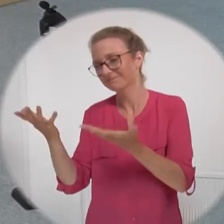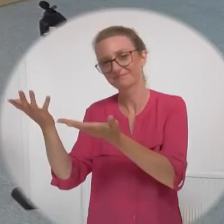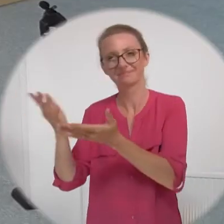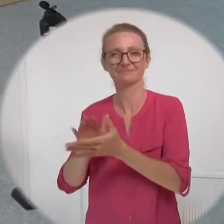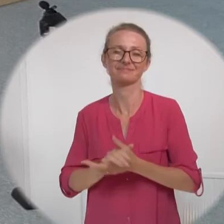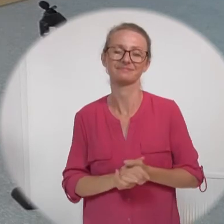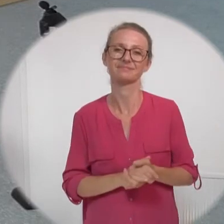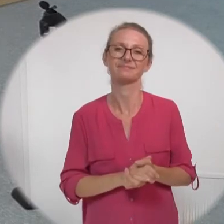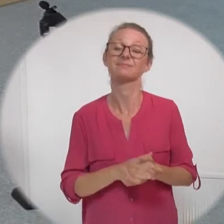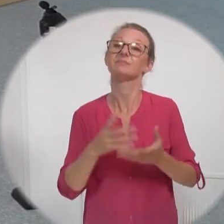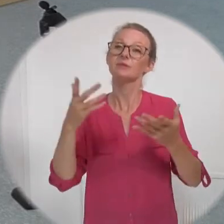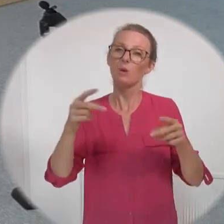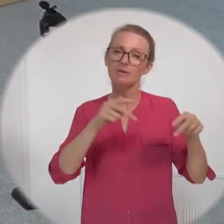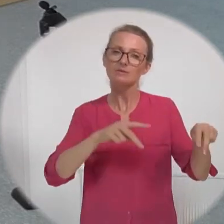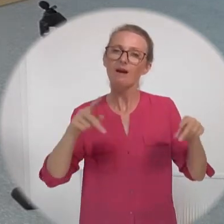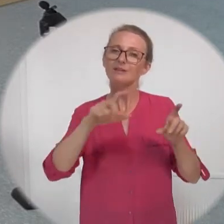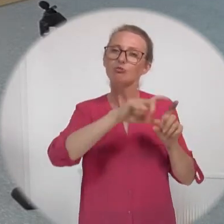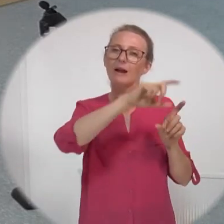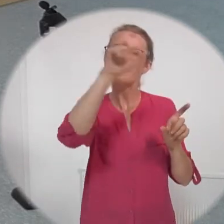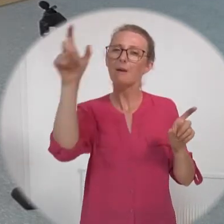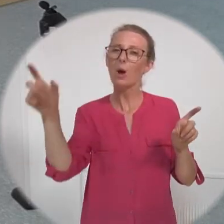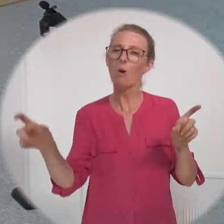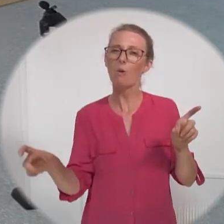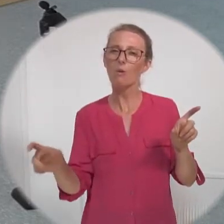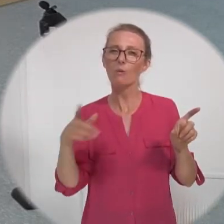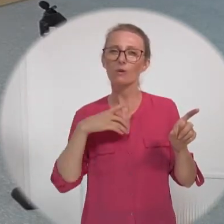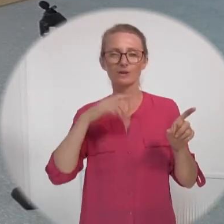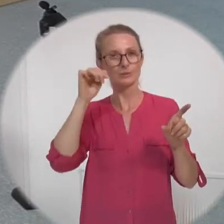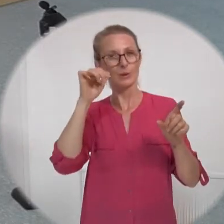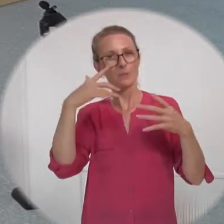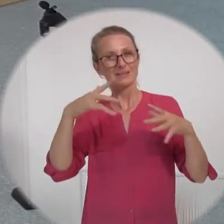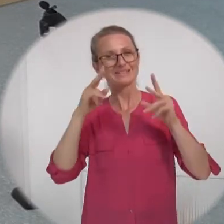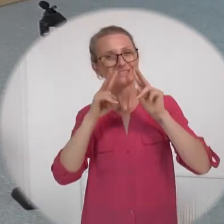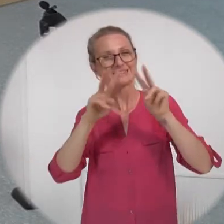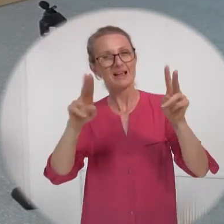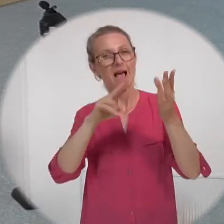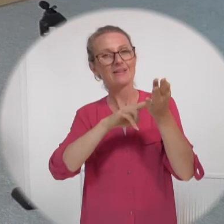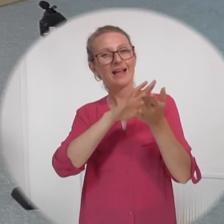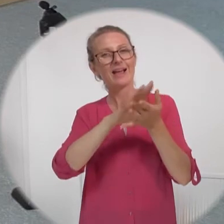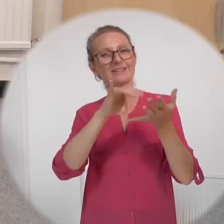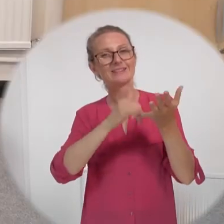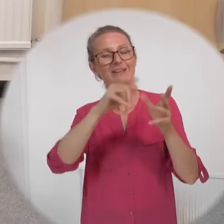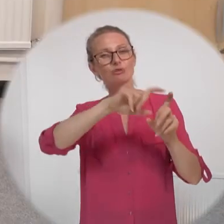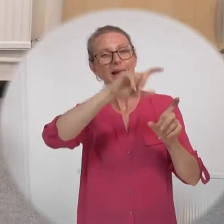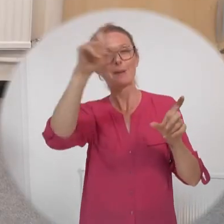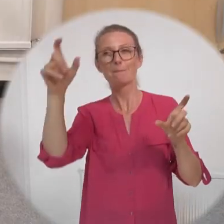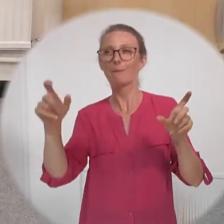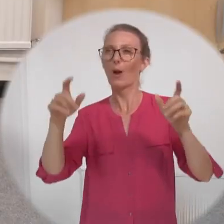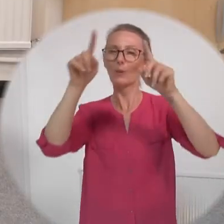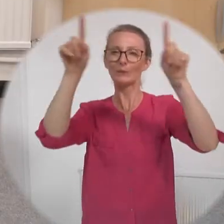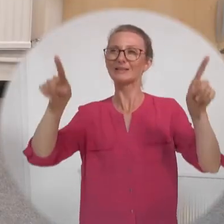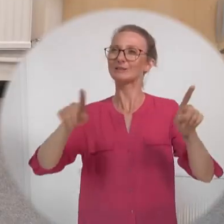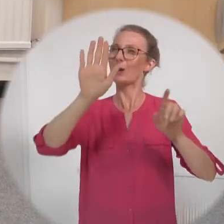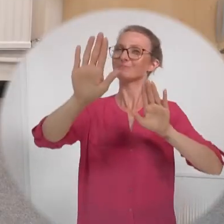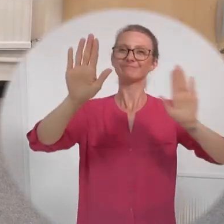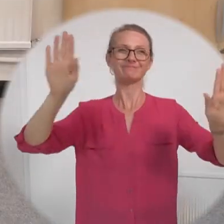know if you've seen all the windows with rainbows on, but imagine a really beautiful rainbow, and each